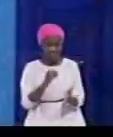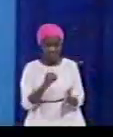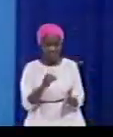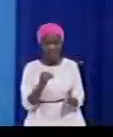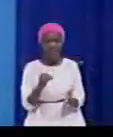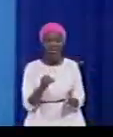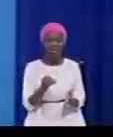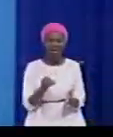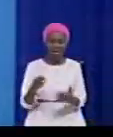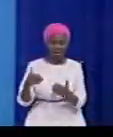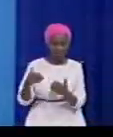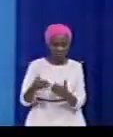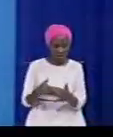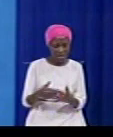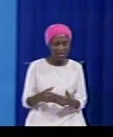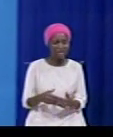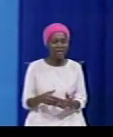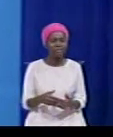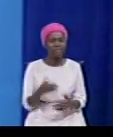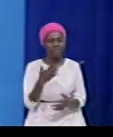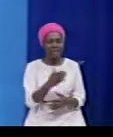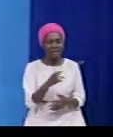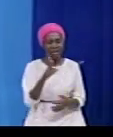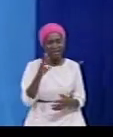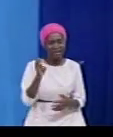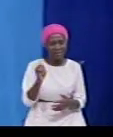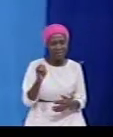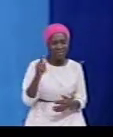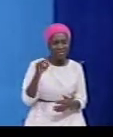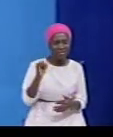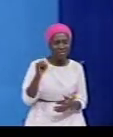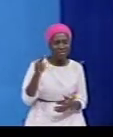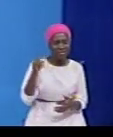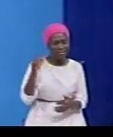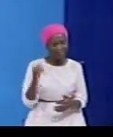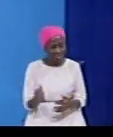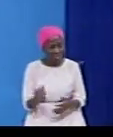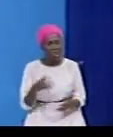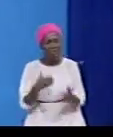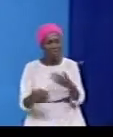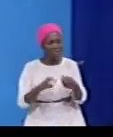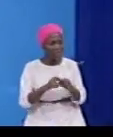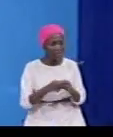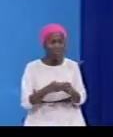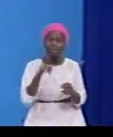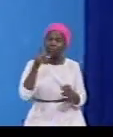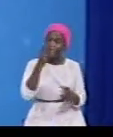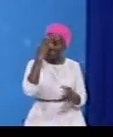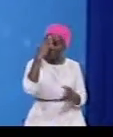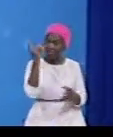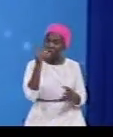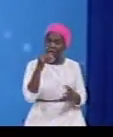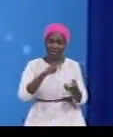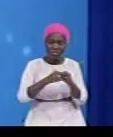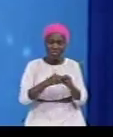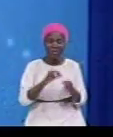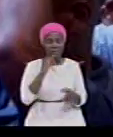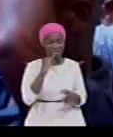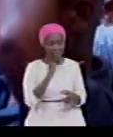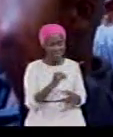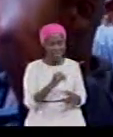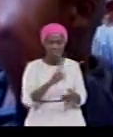the back of the eye, the retina, I'm asking, Lord, you know where the problems are. Touch them, transform